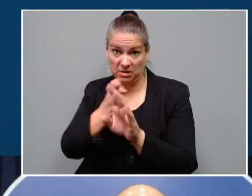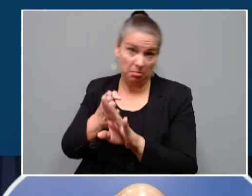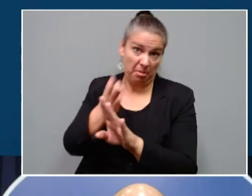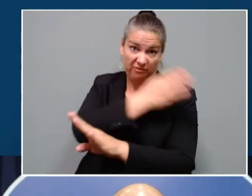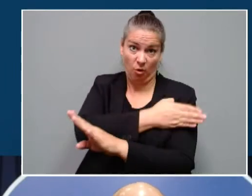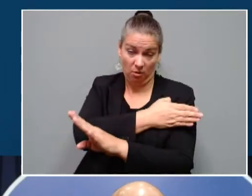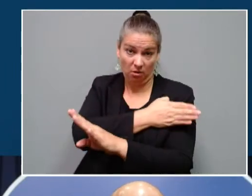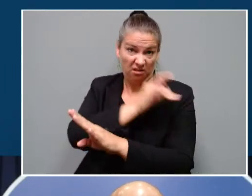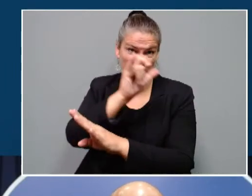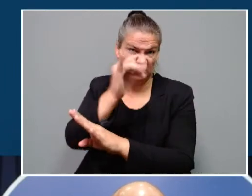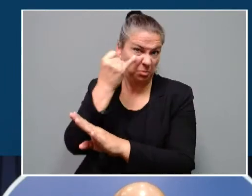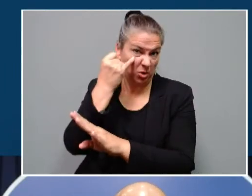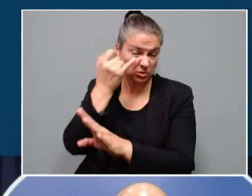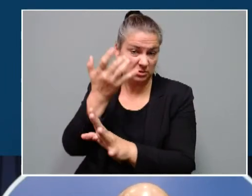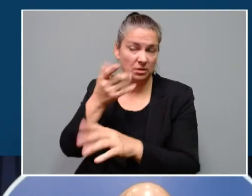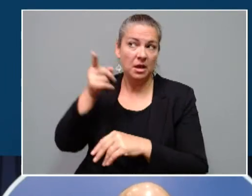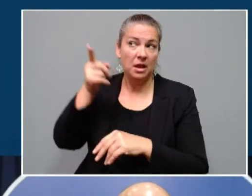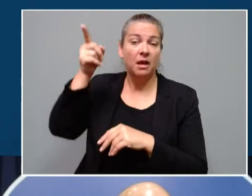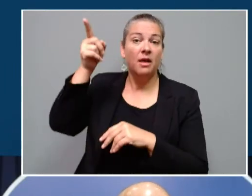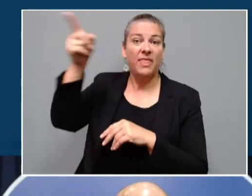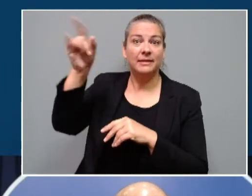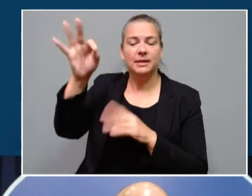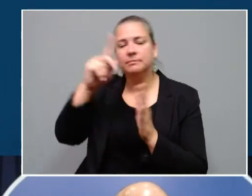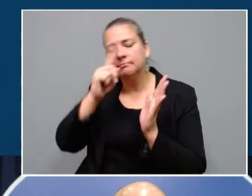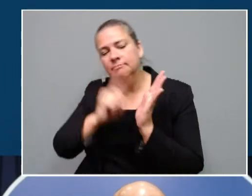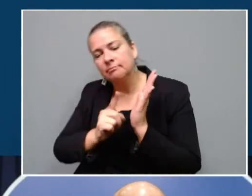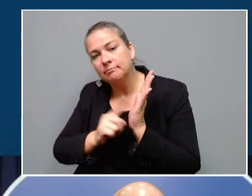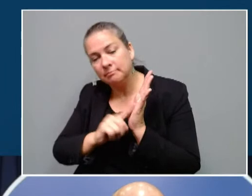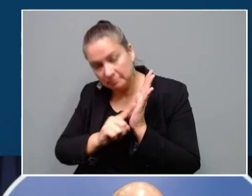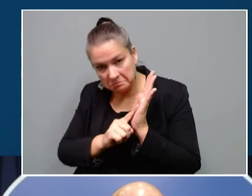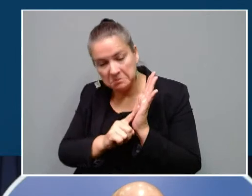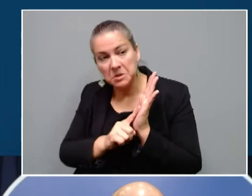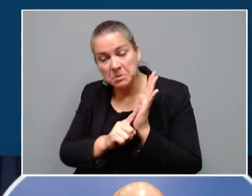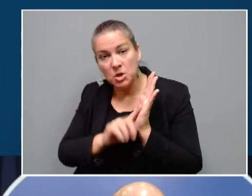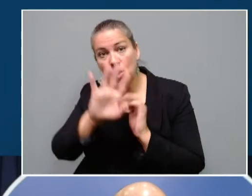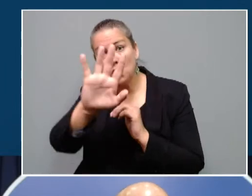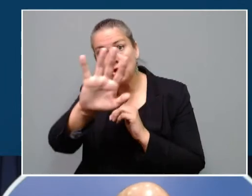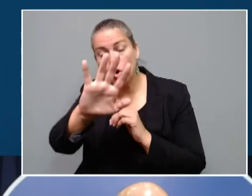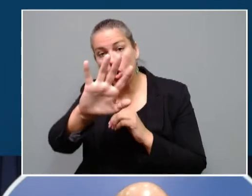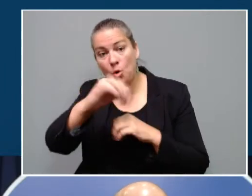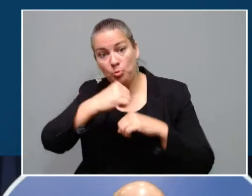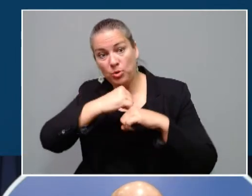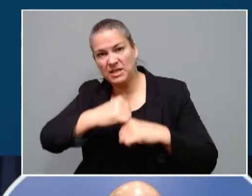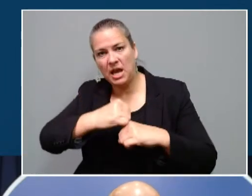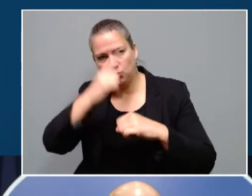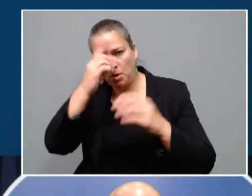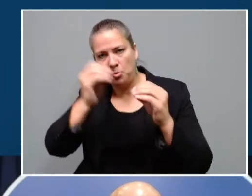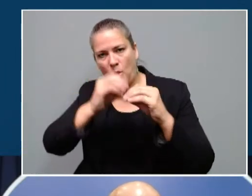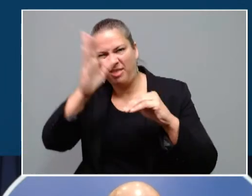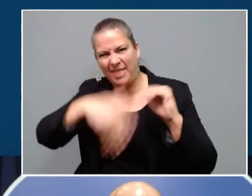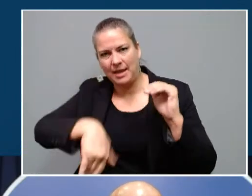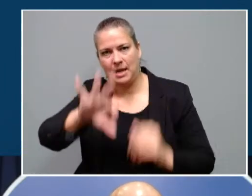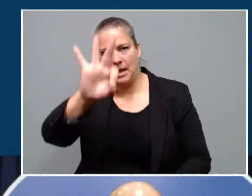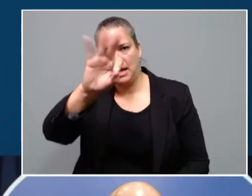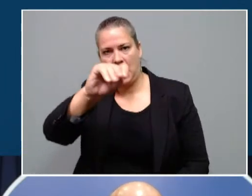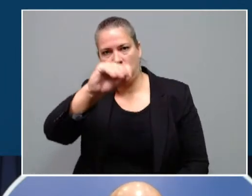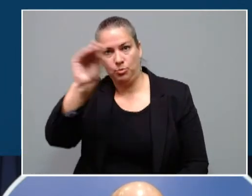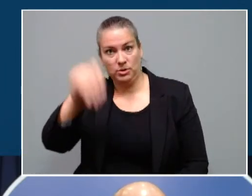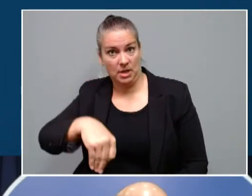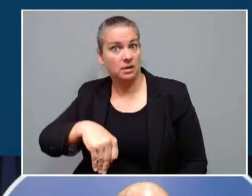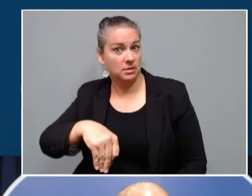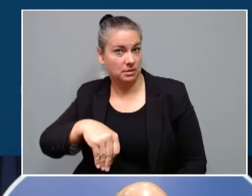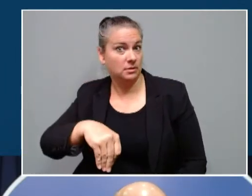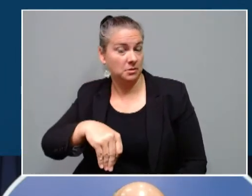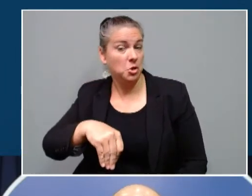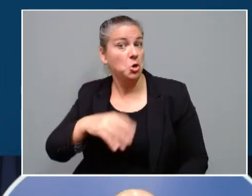the science appears to show that your protection goes up over 90%. So this now starts to get in the range of the mRNA vaccines